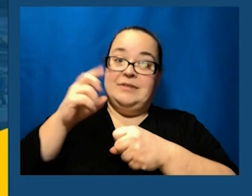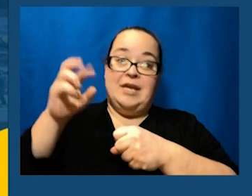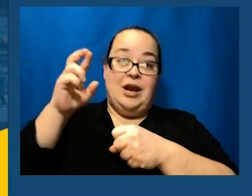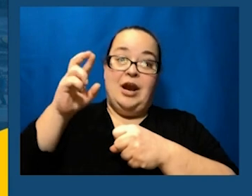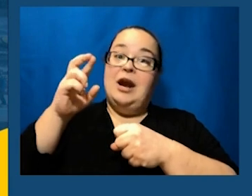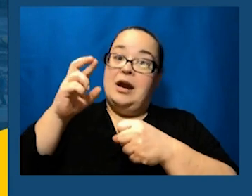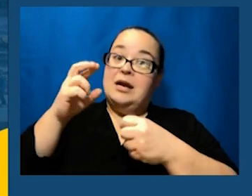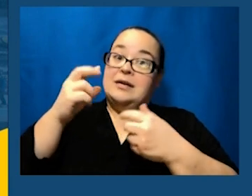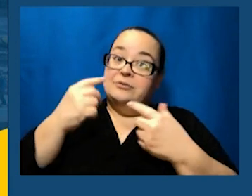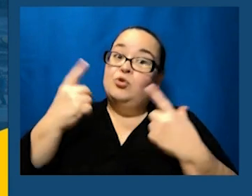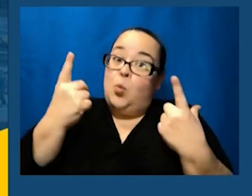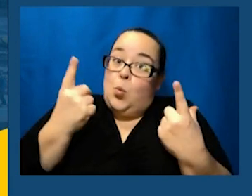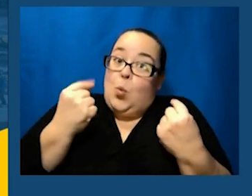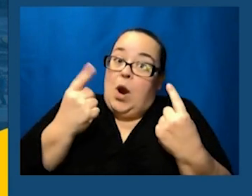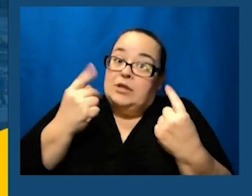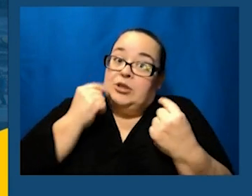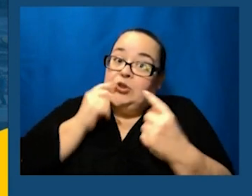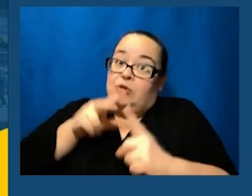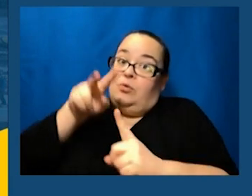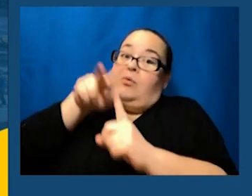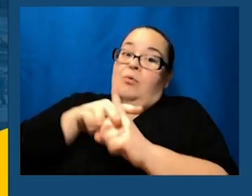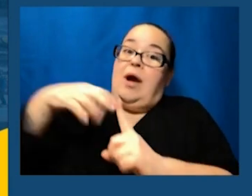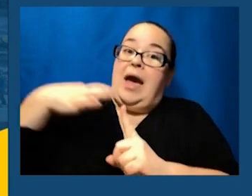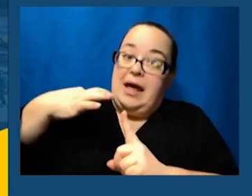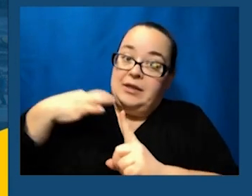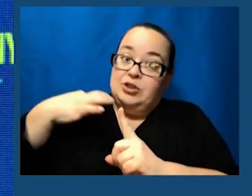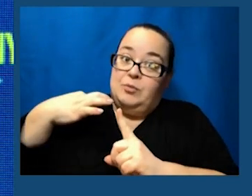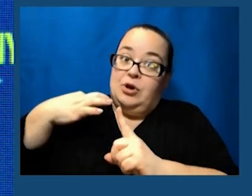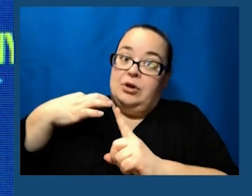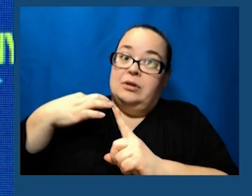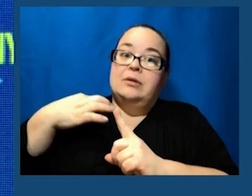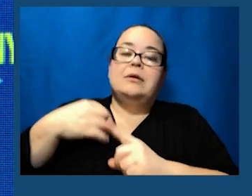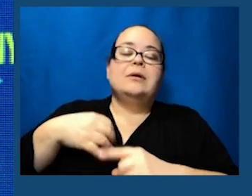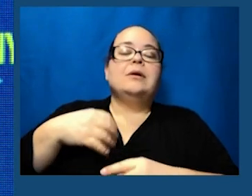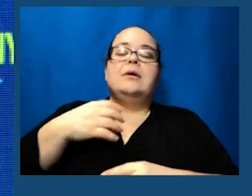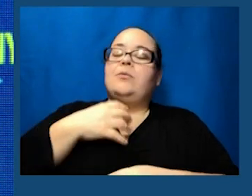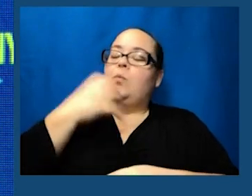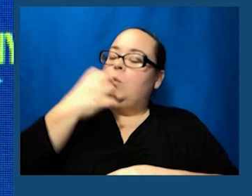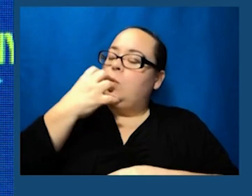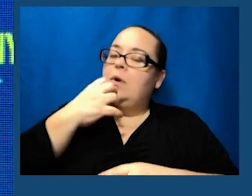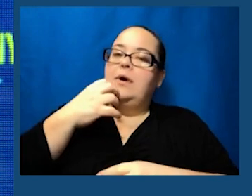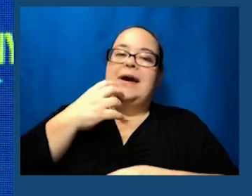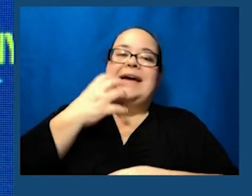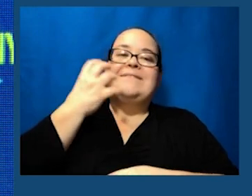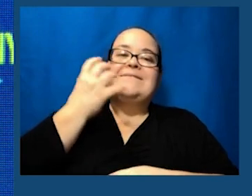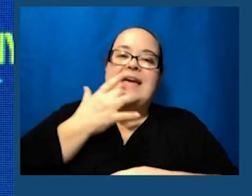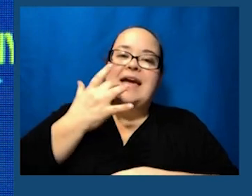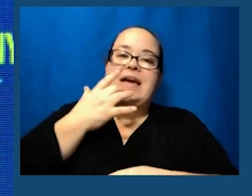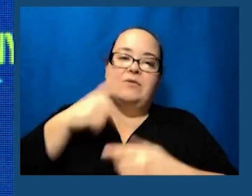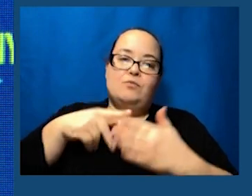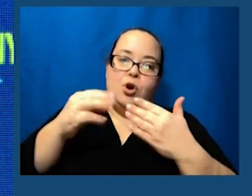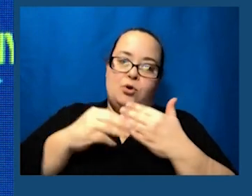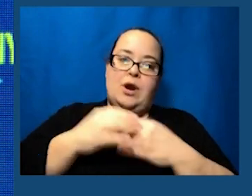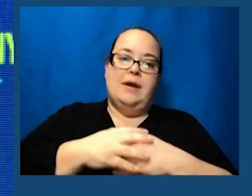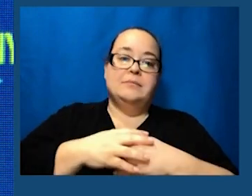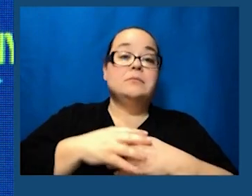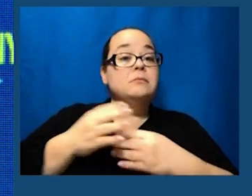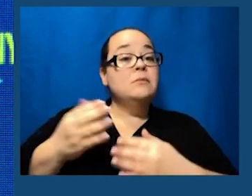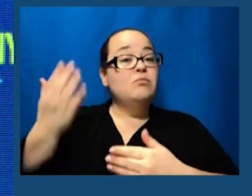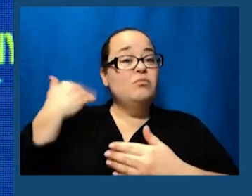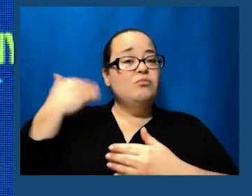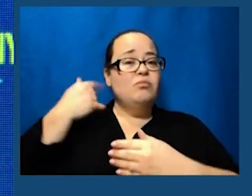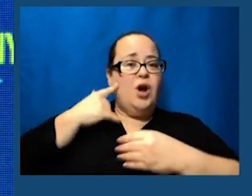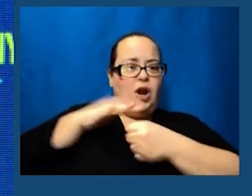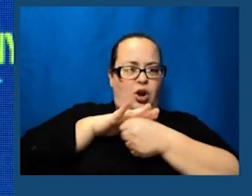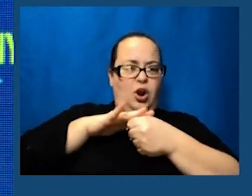do want to talk about that next. This is, as I mentioned, one of my favorite programs. When I was in local government, if someone had told